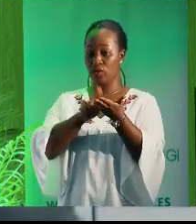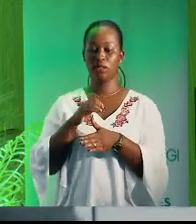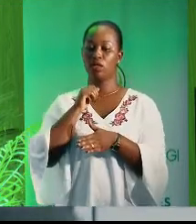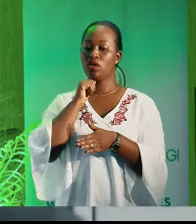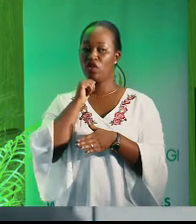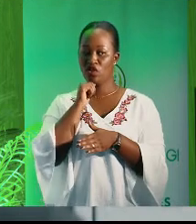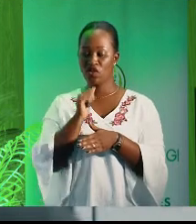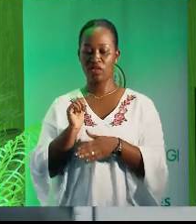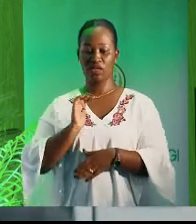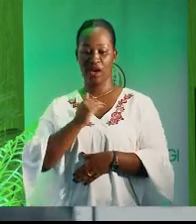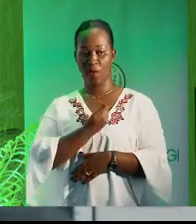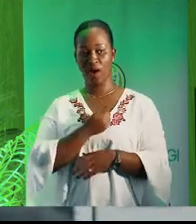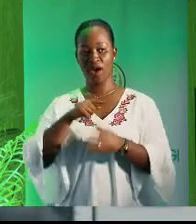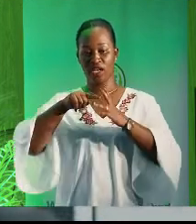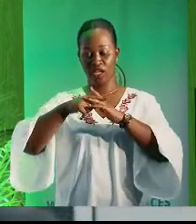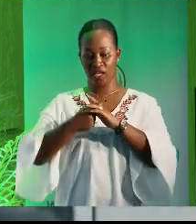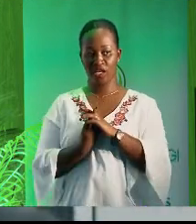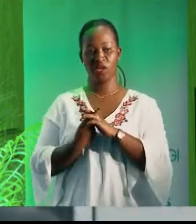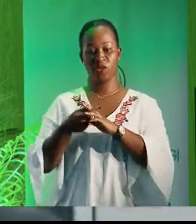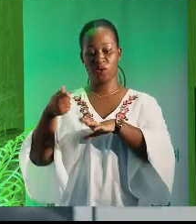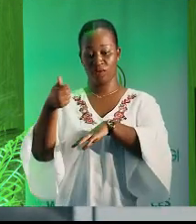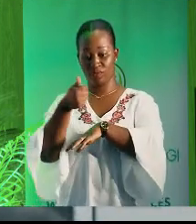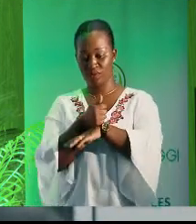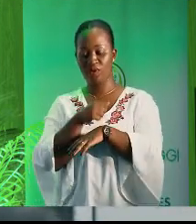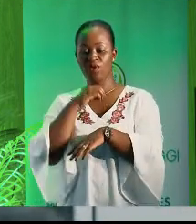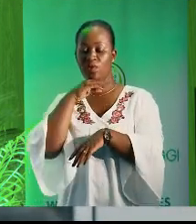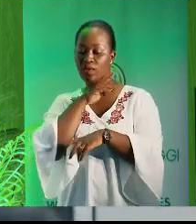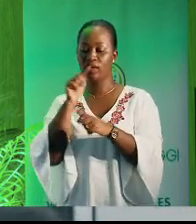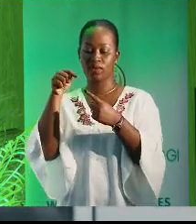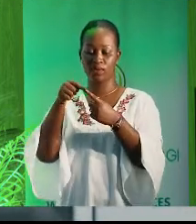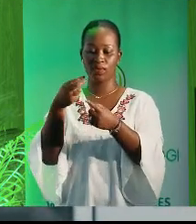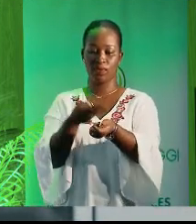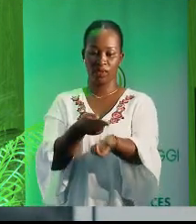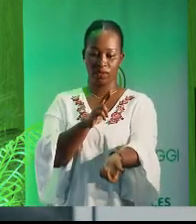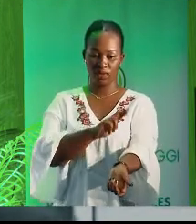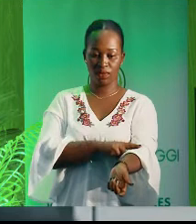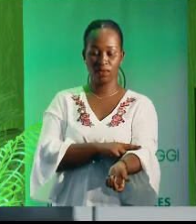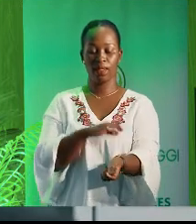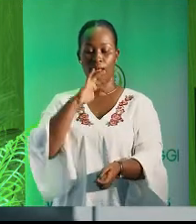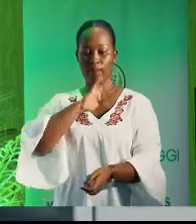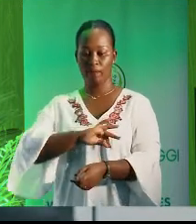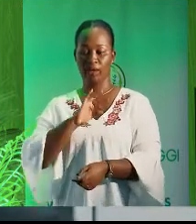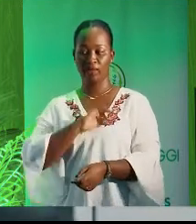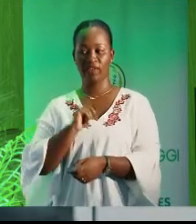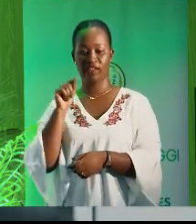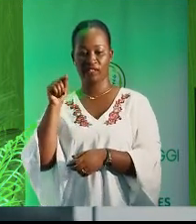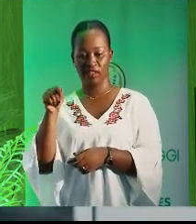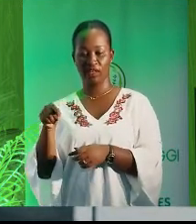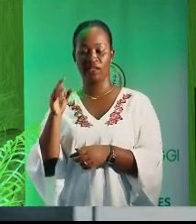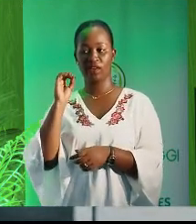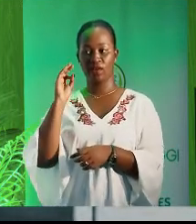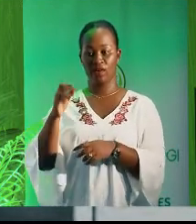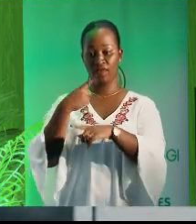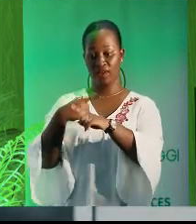approaches. Our initial estimate indicate that waste to resource project will directly benefit a quarter of a million